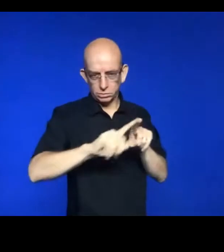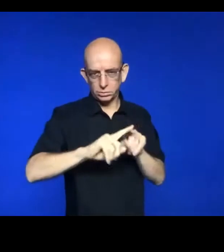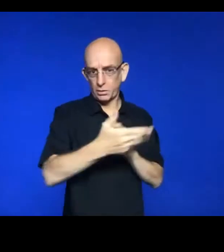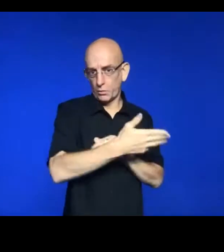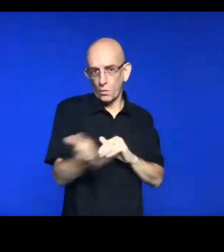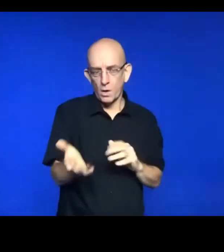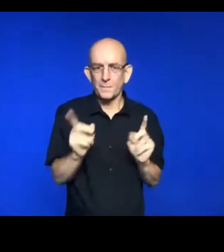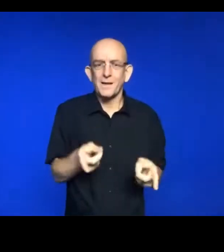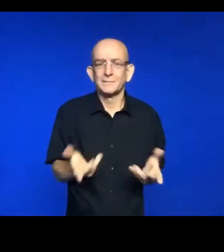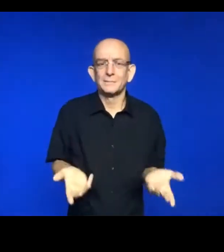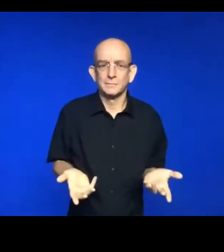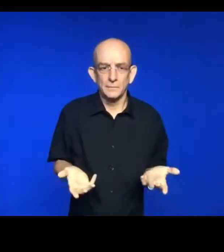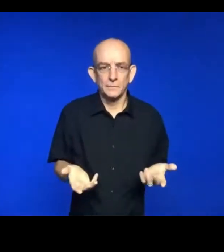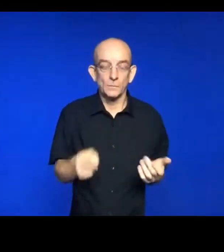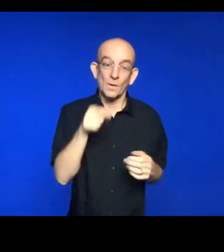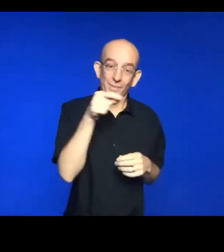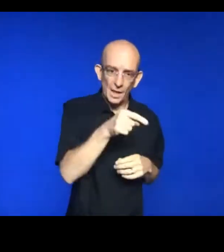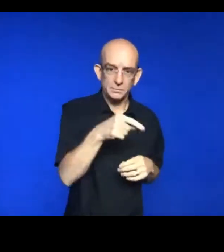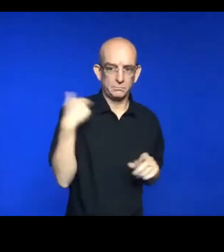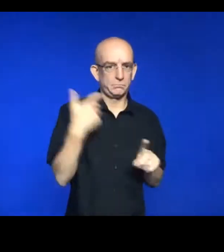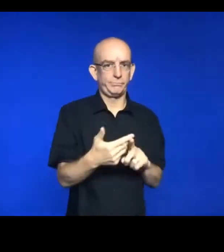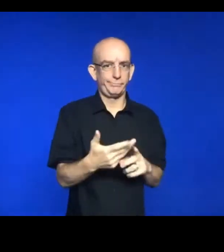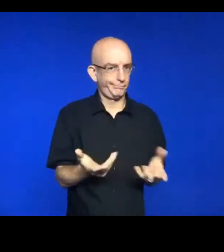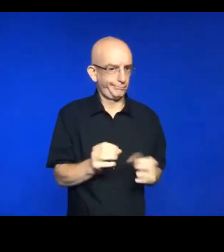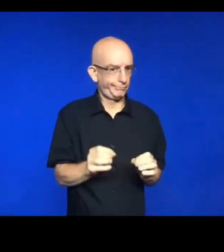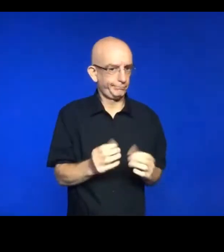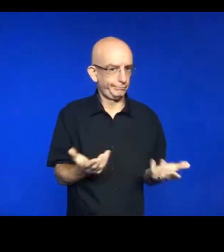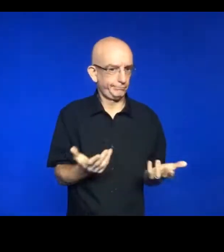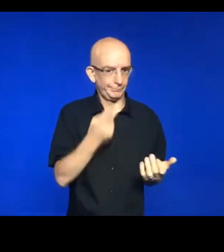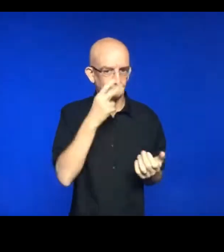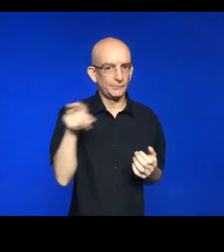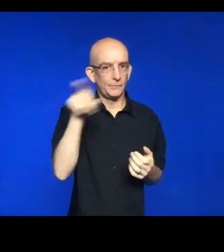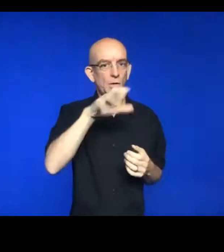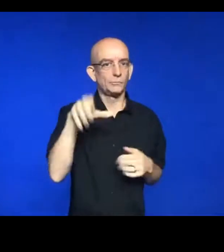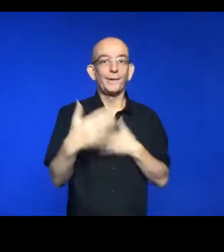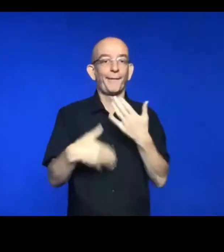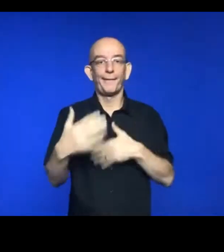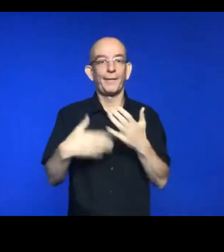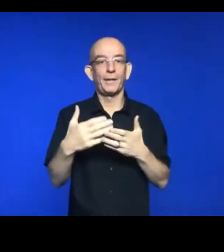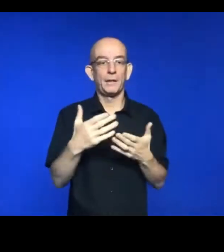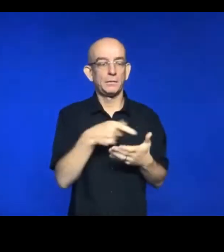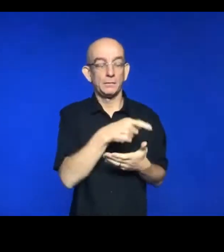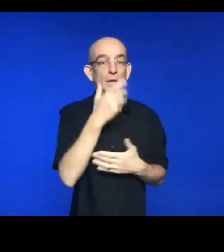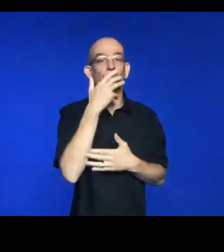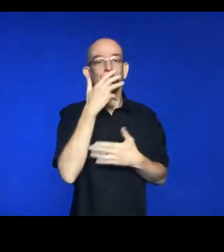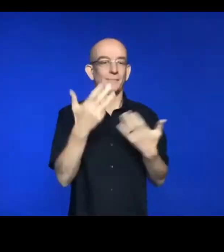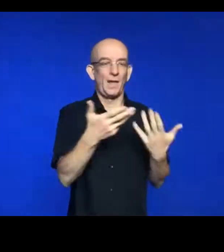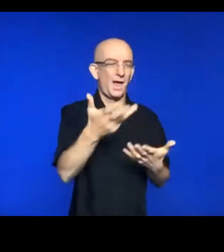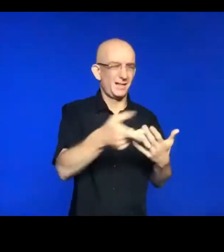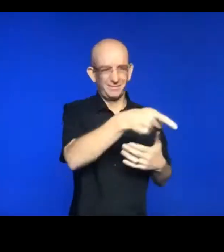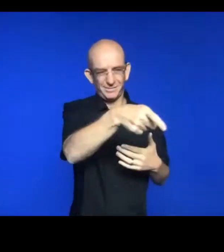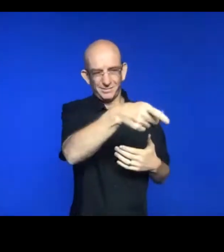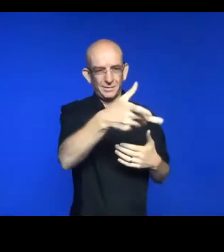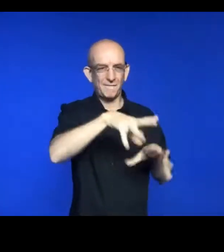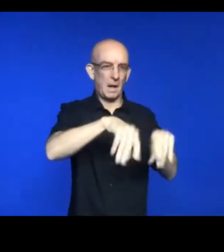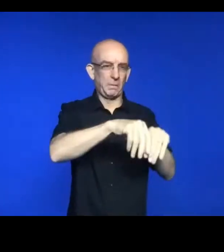many countries of the world. The second is you recommend certain actions, or that from a public